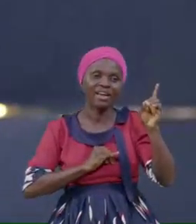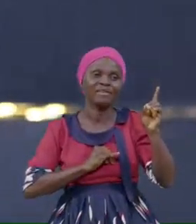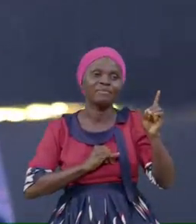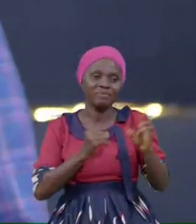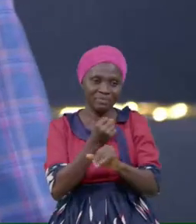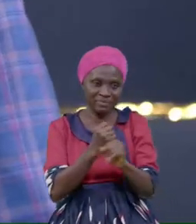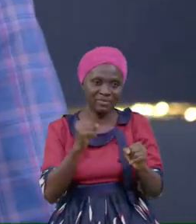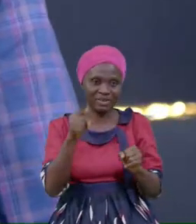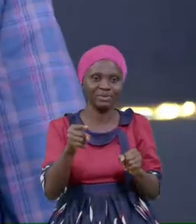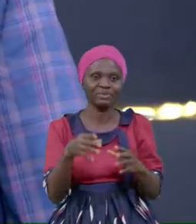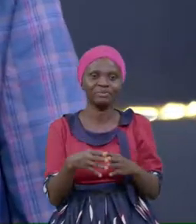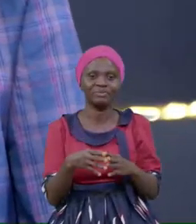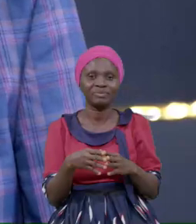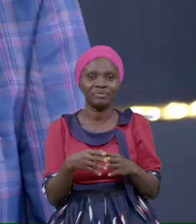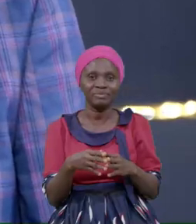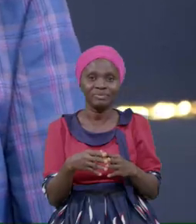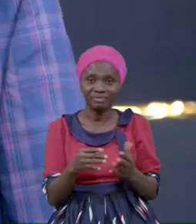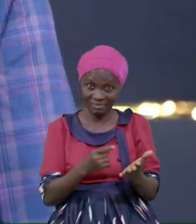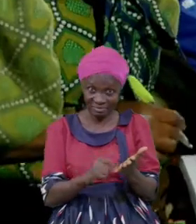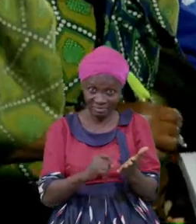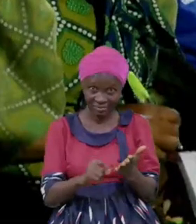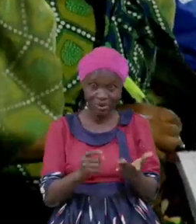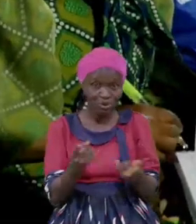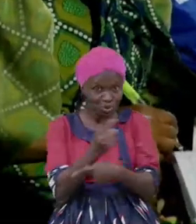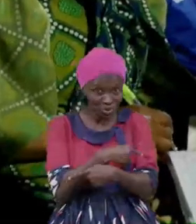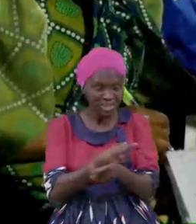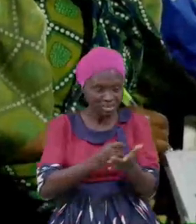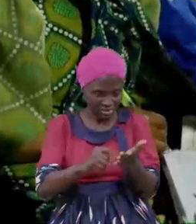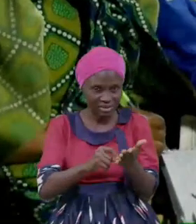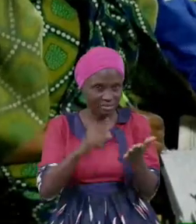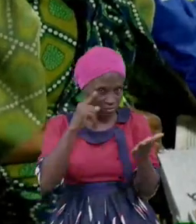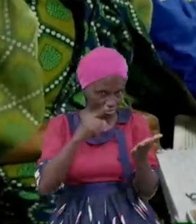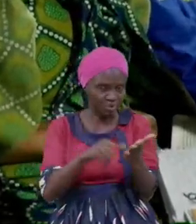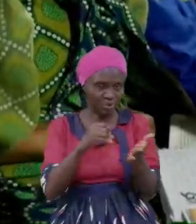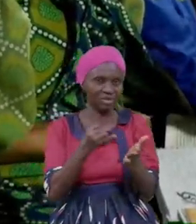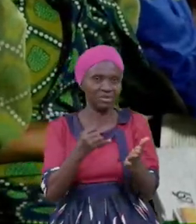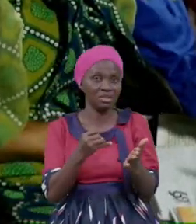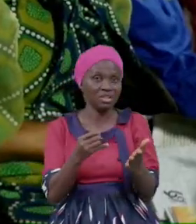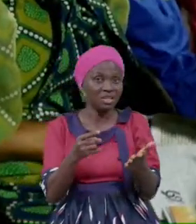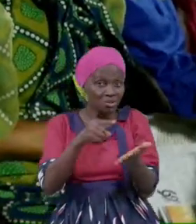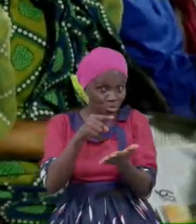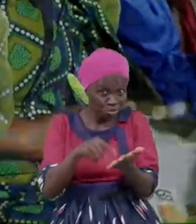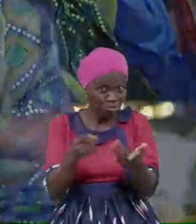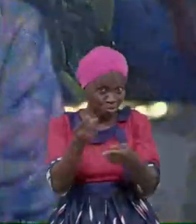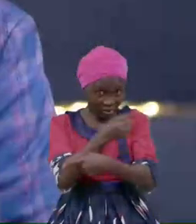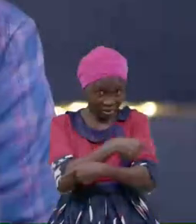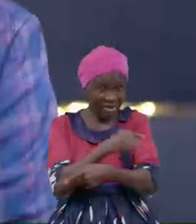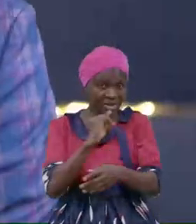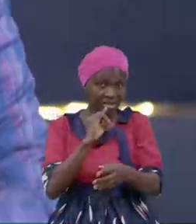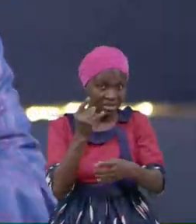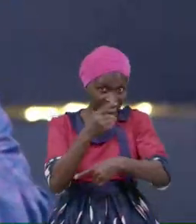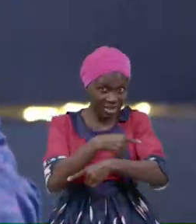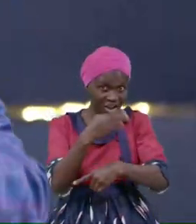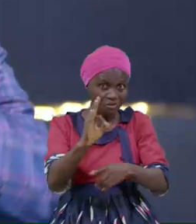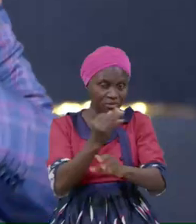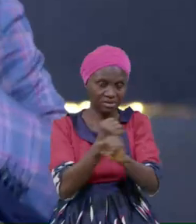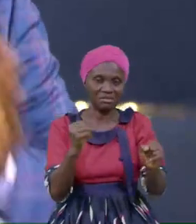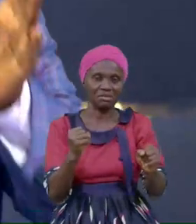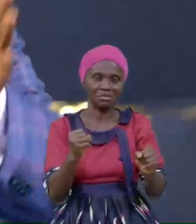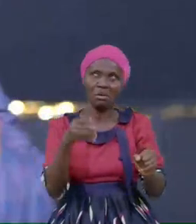this is your day of salvation. God said so, and God cannot lie.